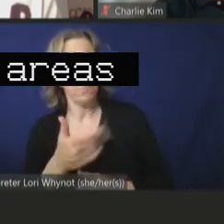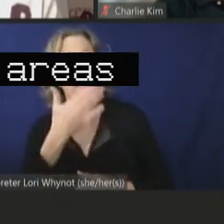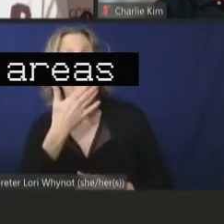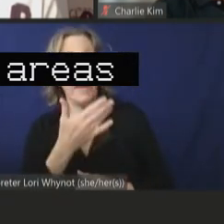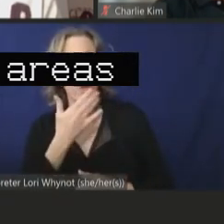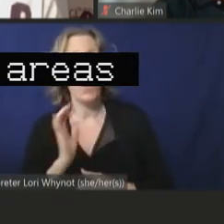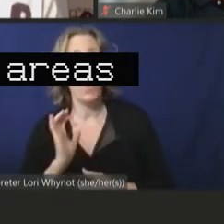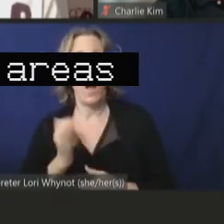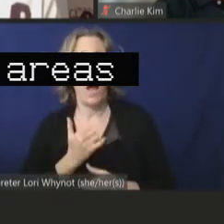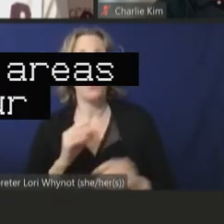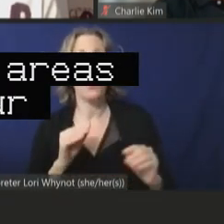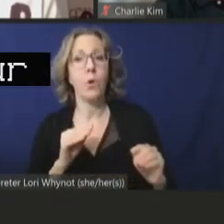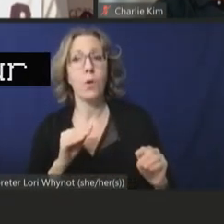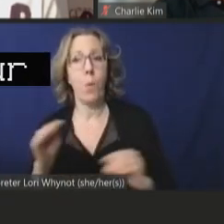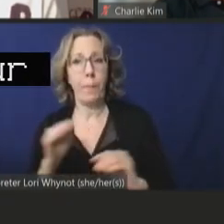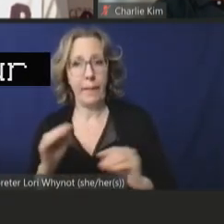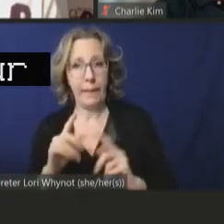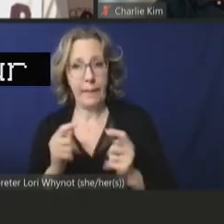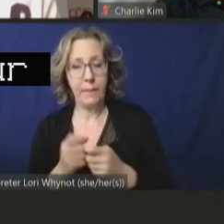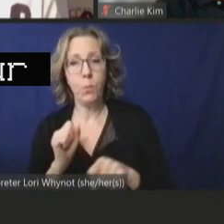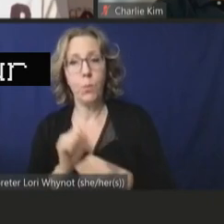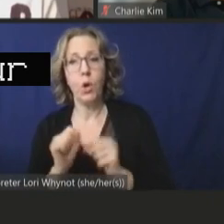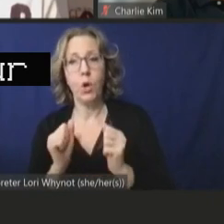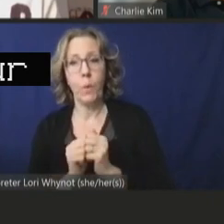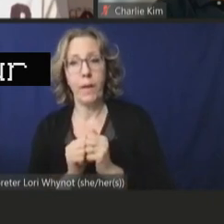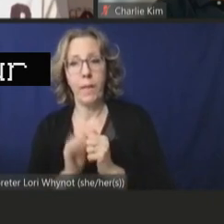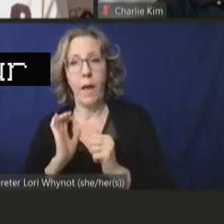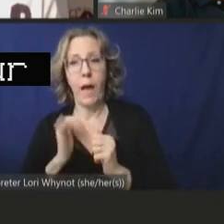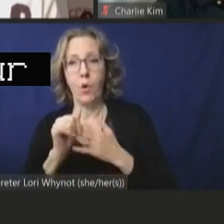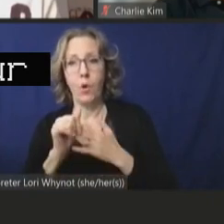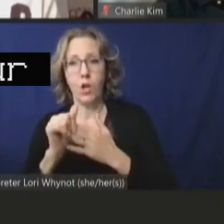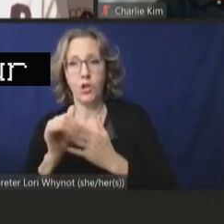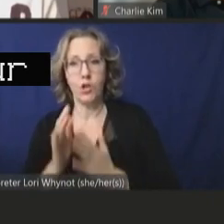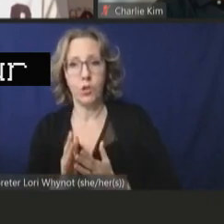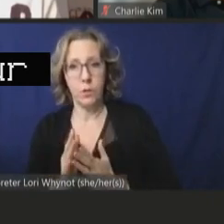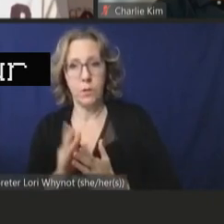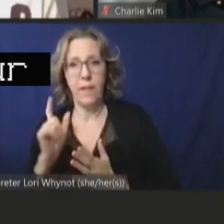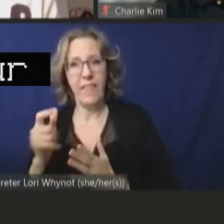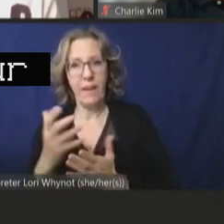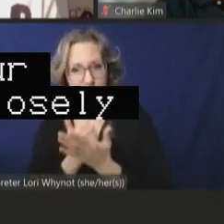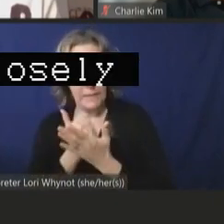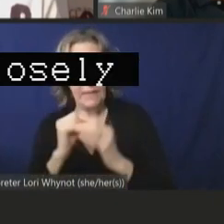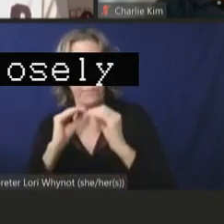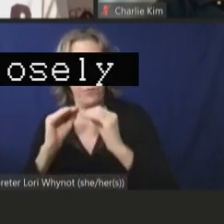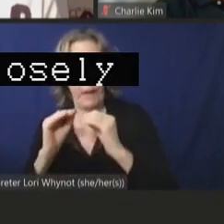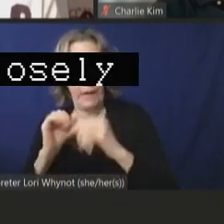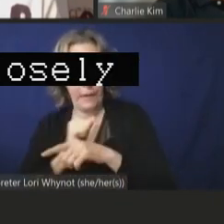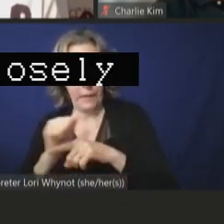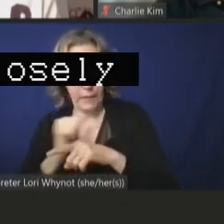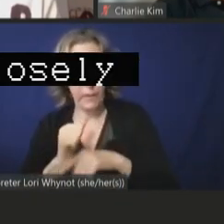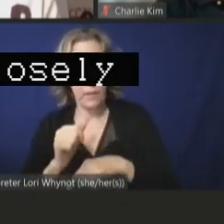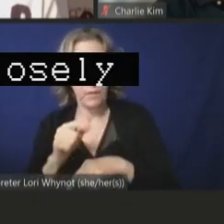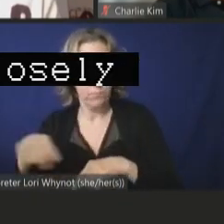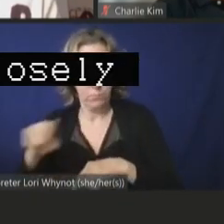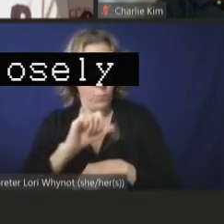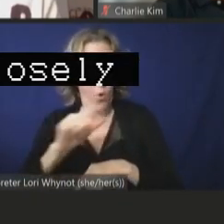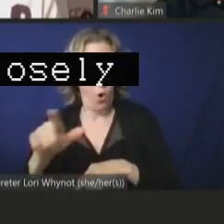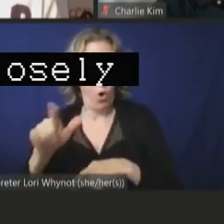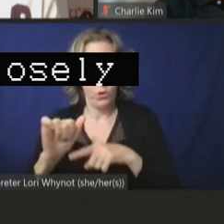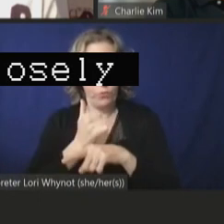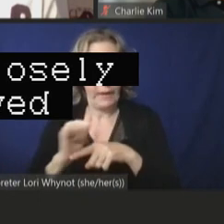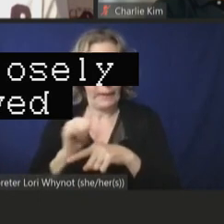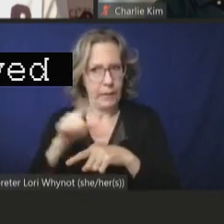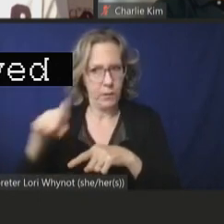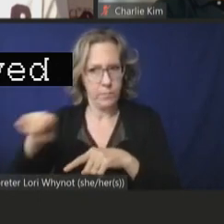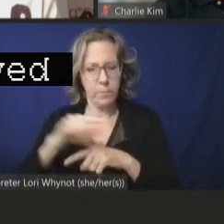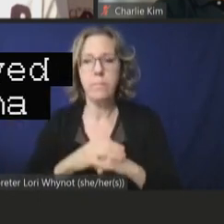our ushers, receive specific training. The best advice I would give is that